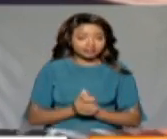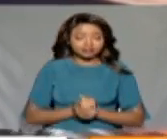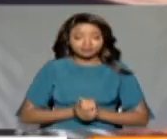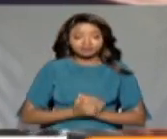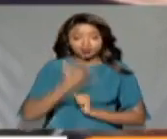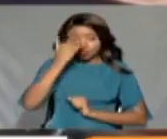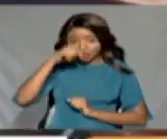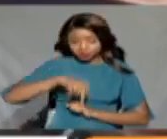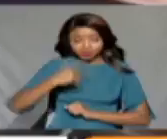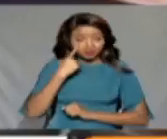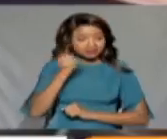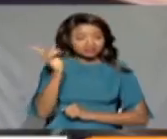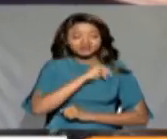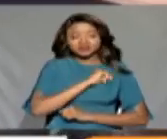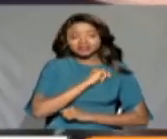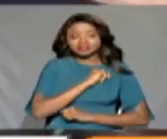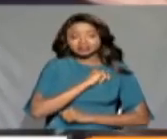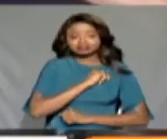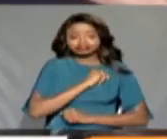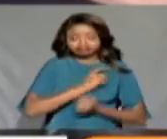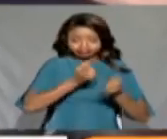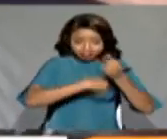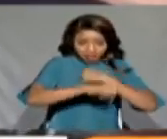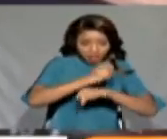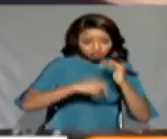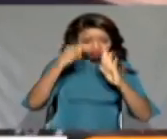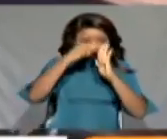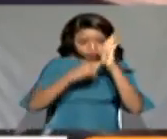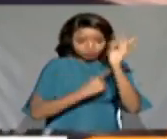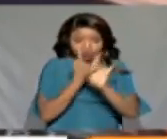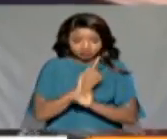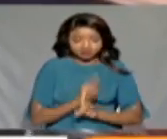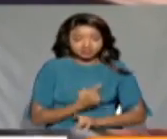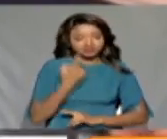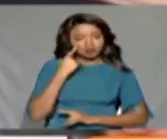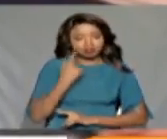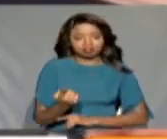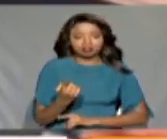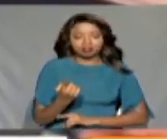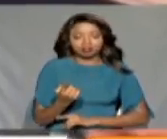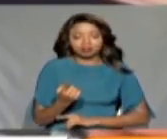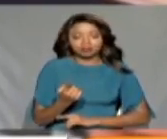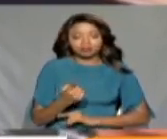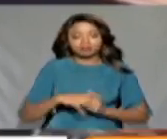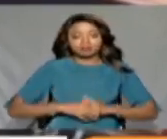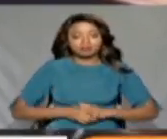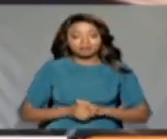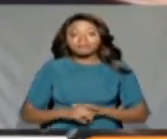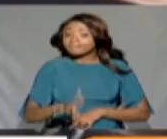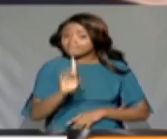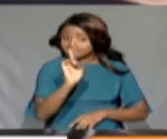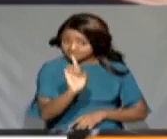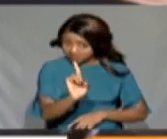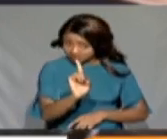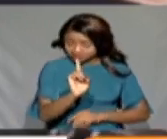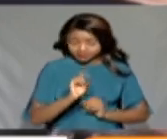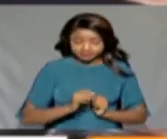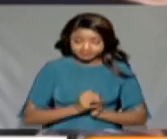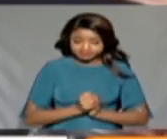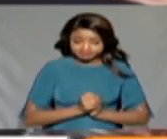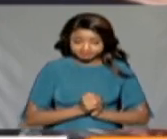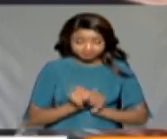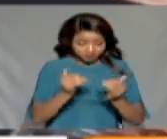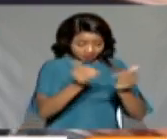Leo tumeona maombi ambayo yamefanywa hapa kila siku imesaa matunda. Lakini